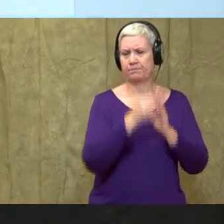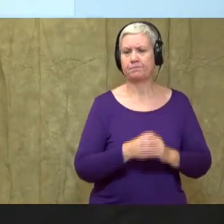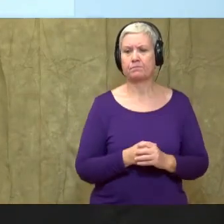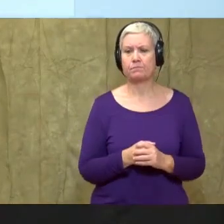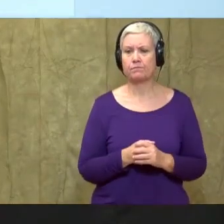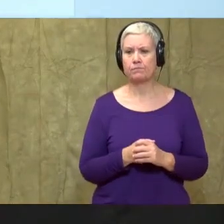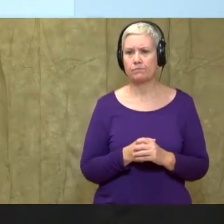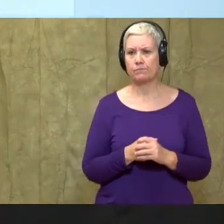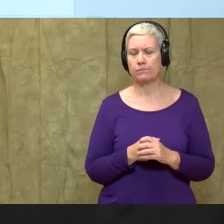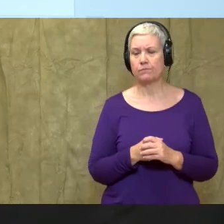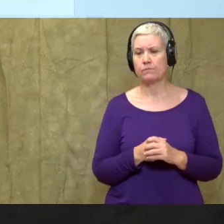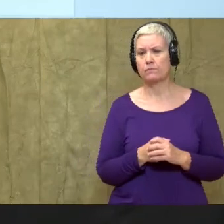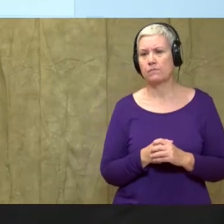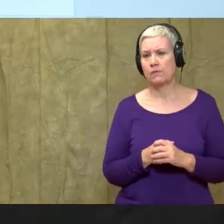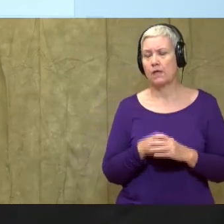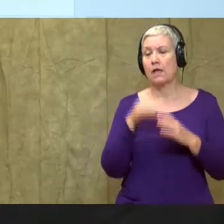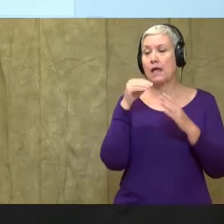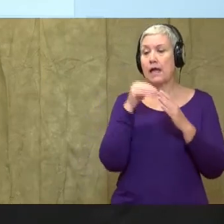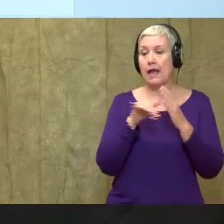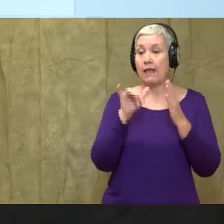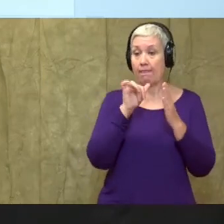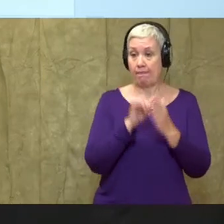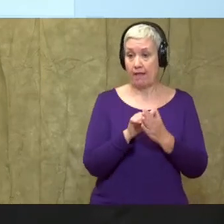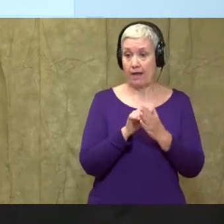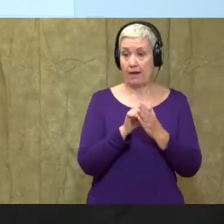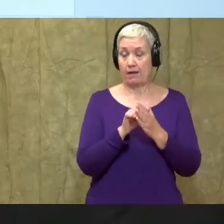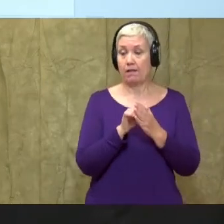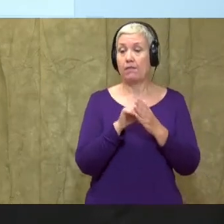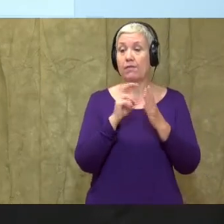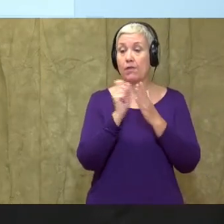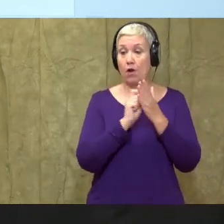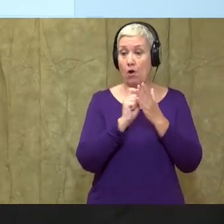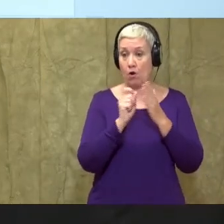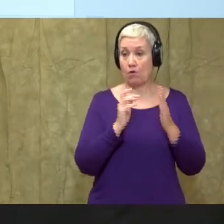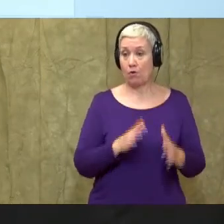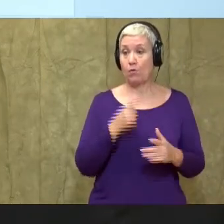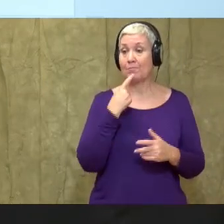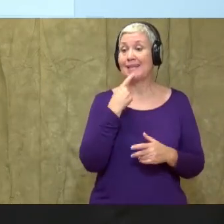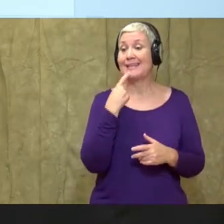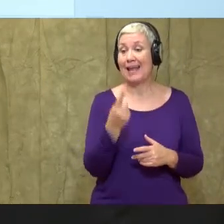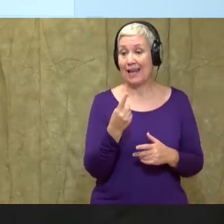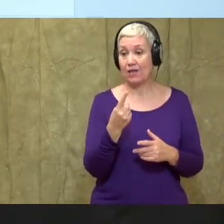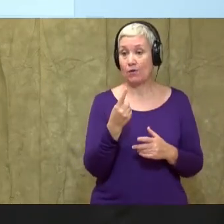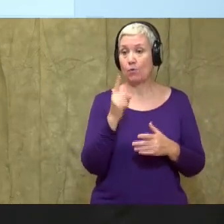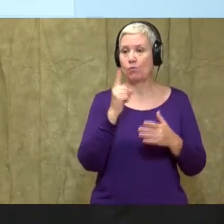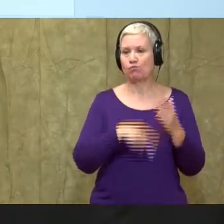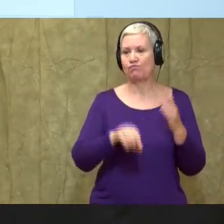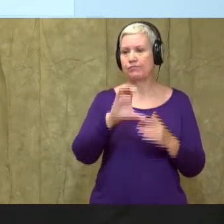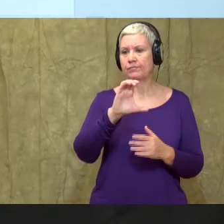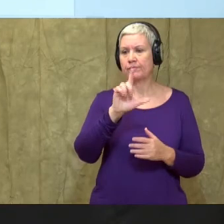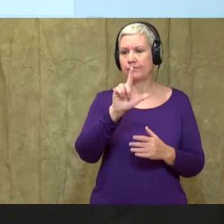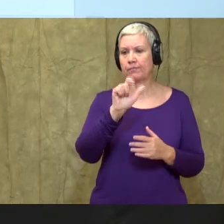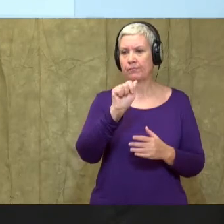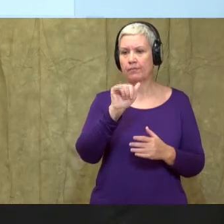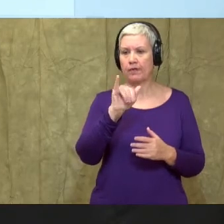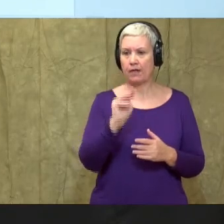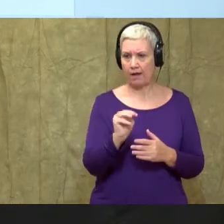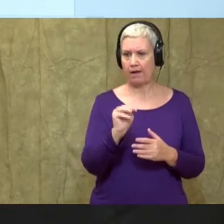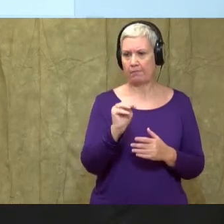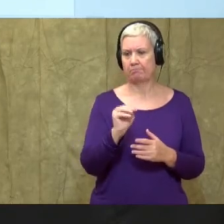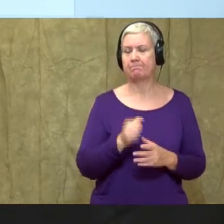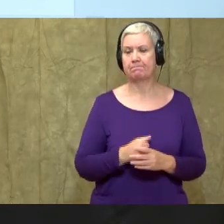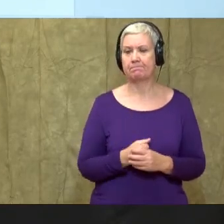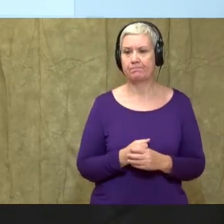introduction, this is where the author will be stating his or her claim. Okay? And now introductions